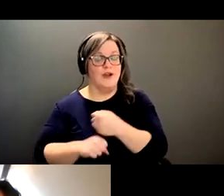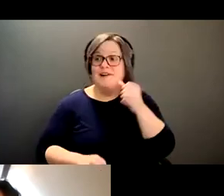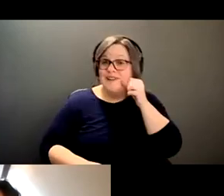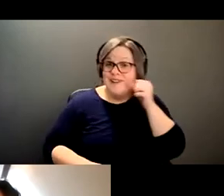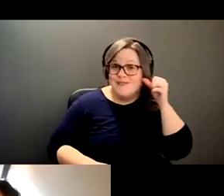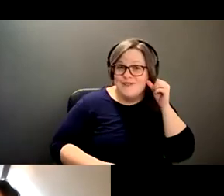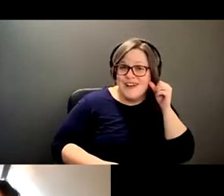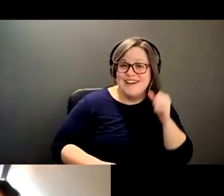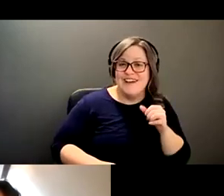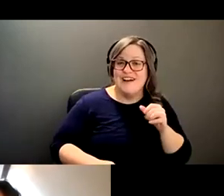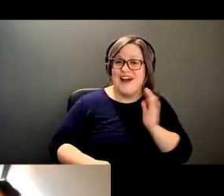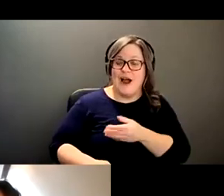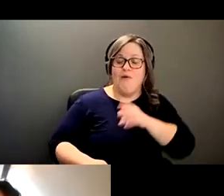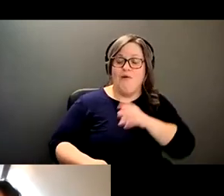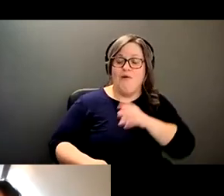birthday,